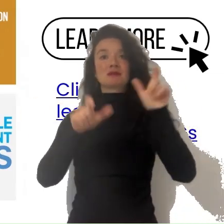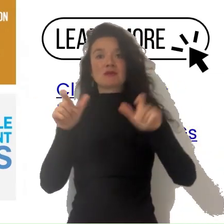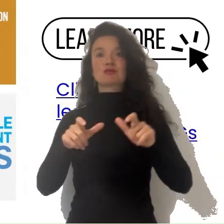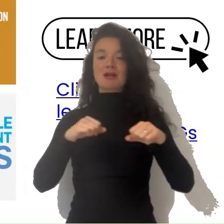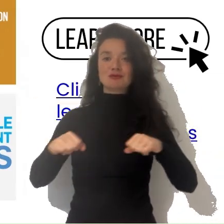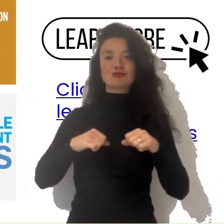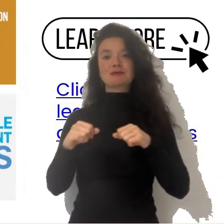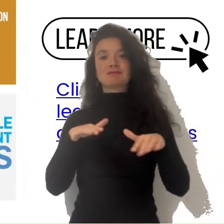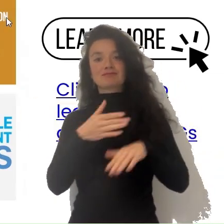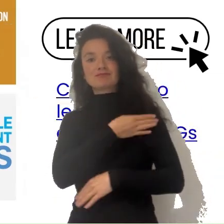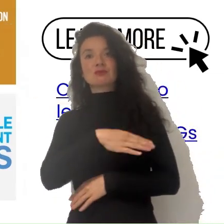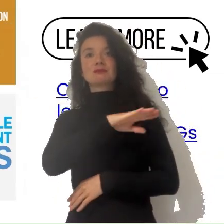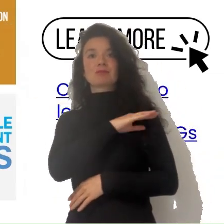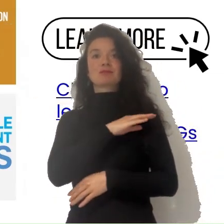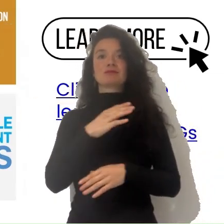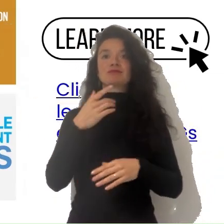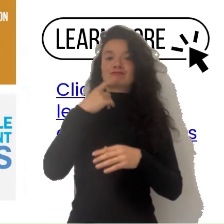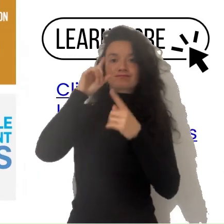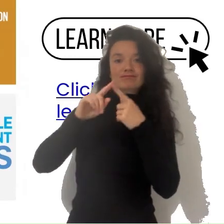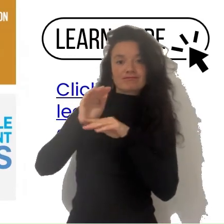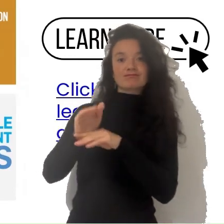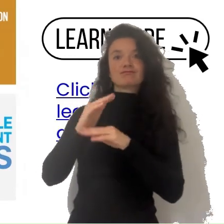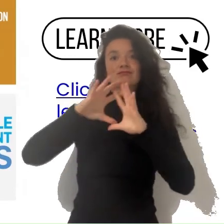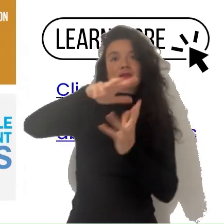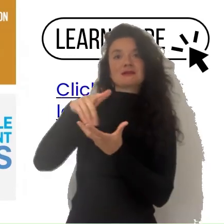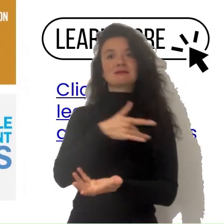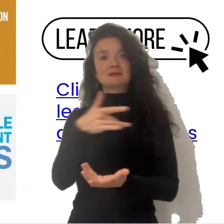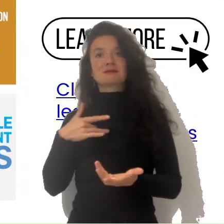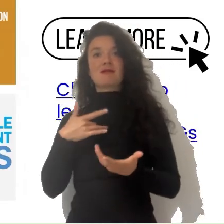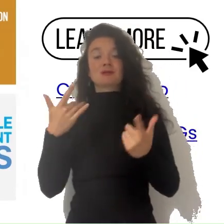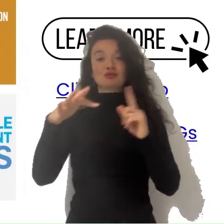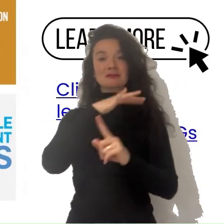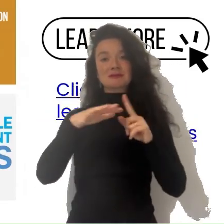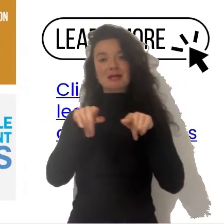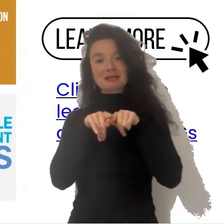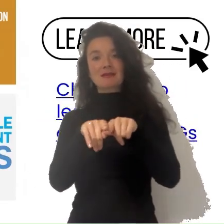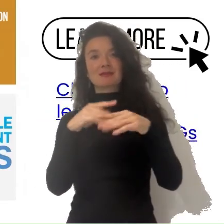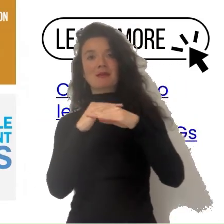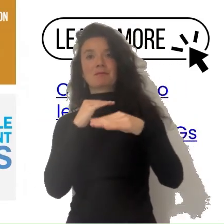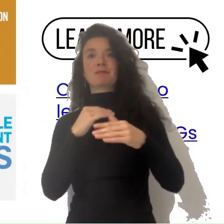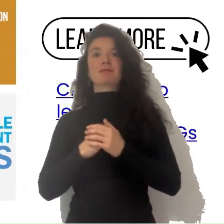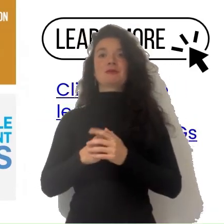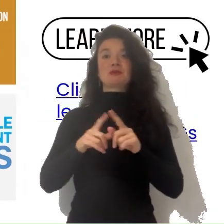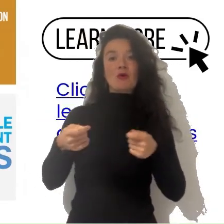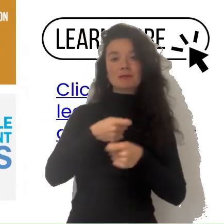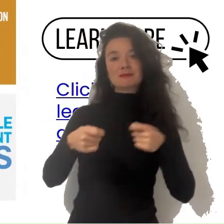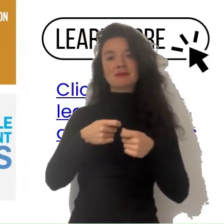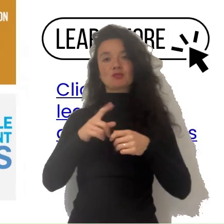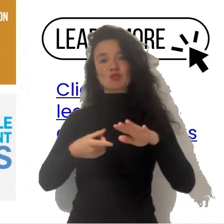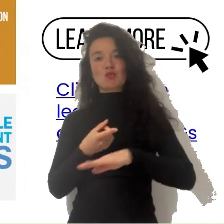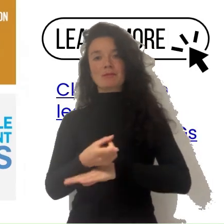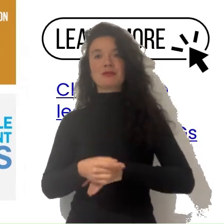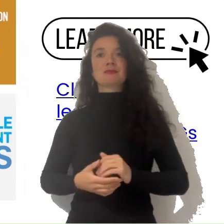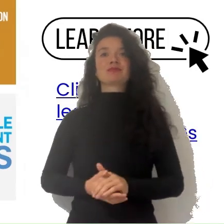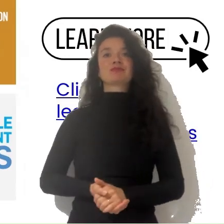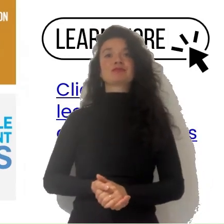countries, communities, and individuals to act responsibly, ensuring a healthy planet, fair societies, and sustainable economies. You